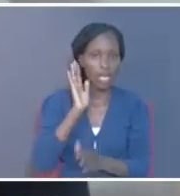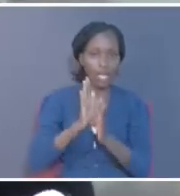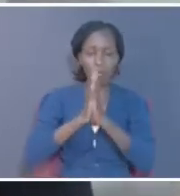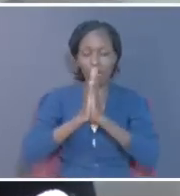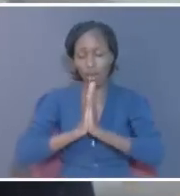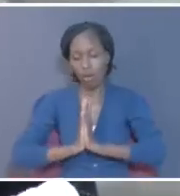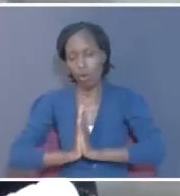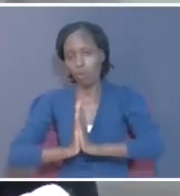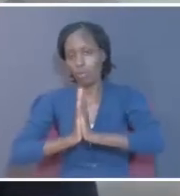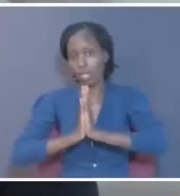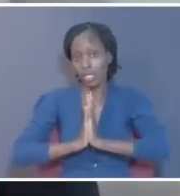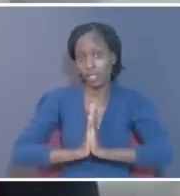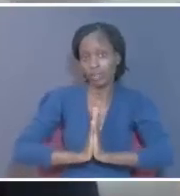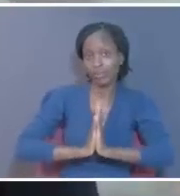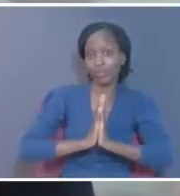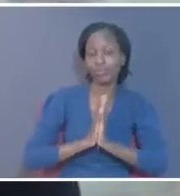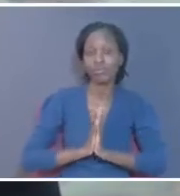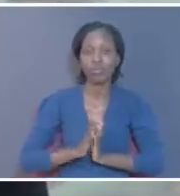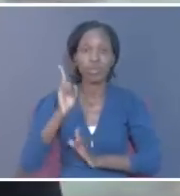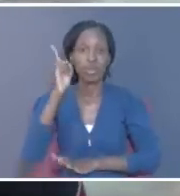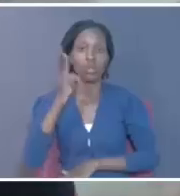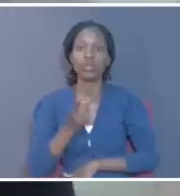Usikia maombi,